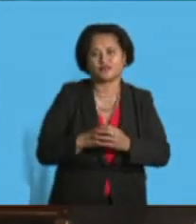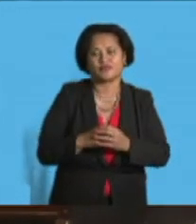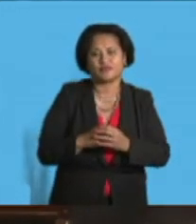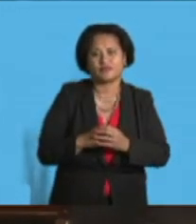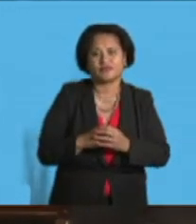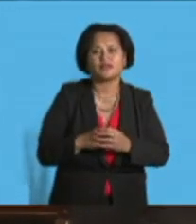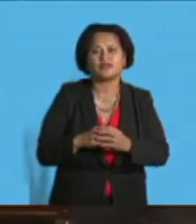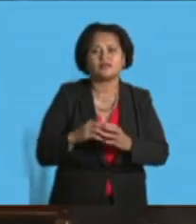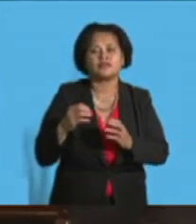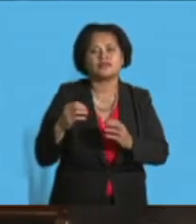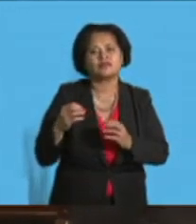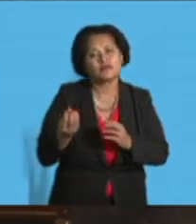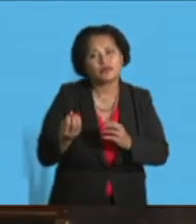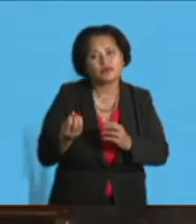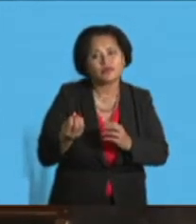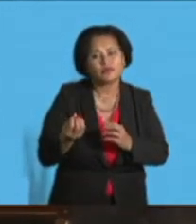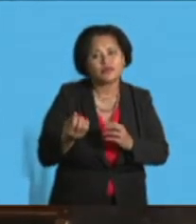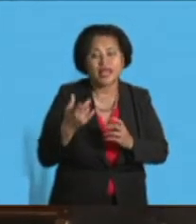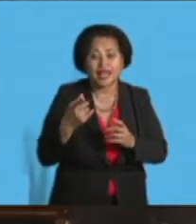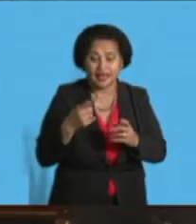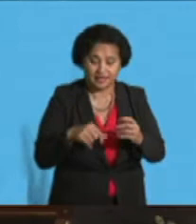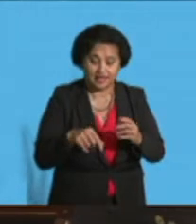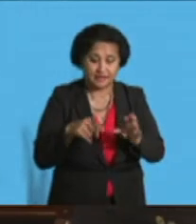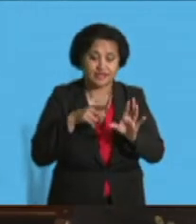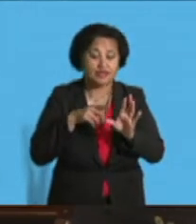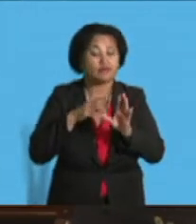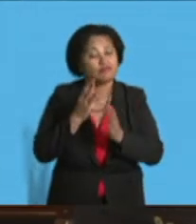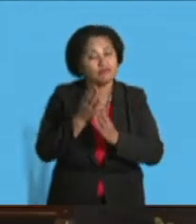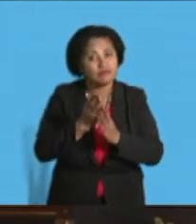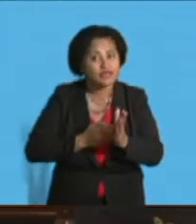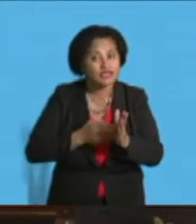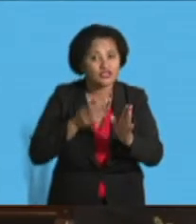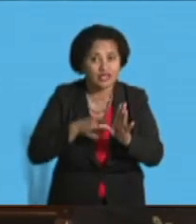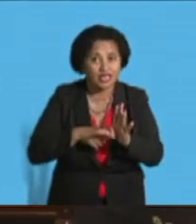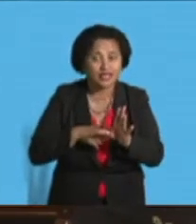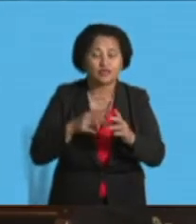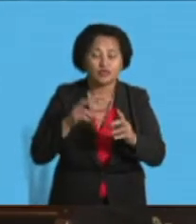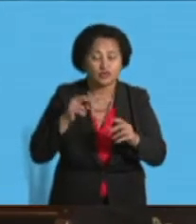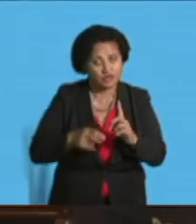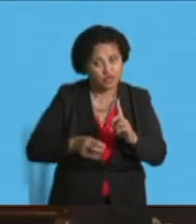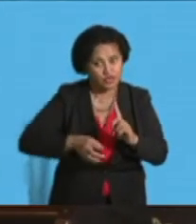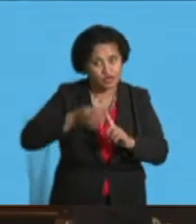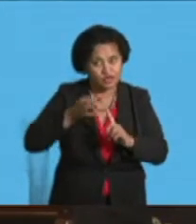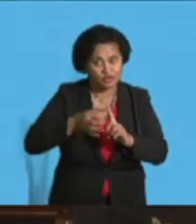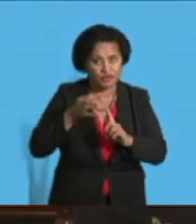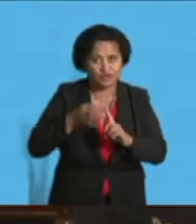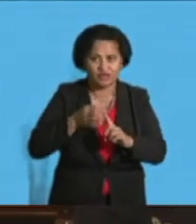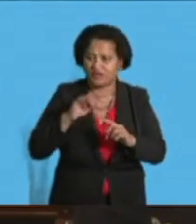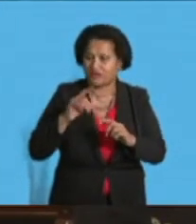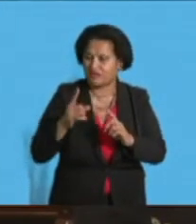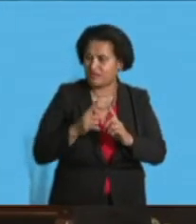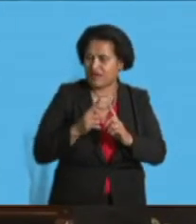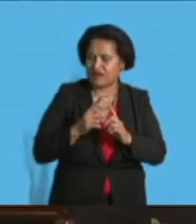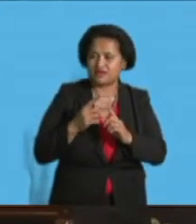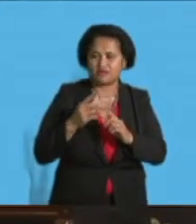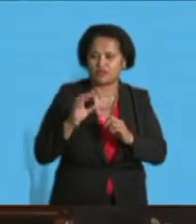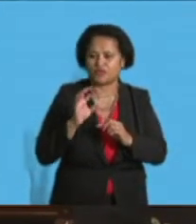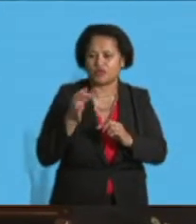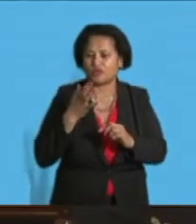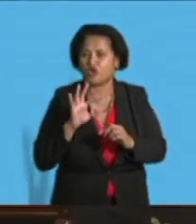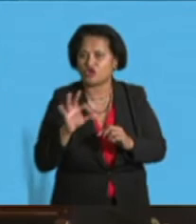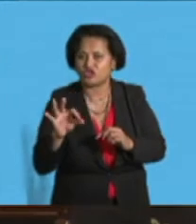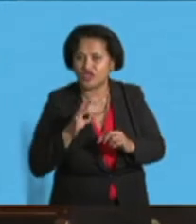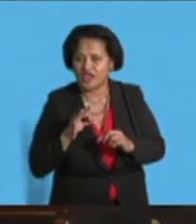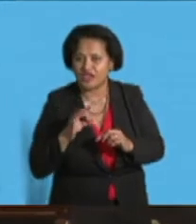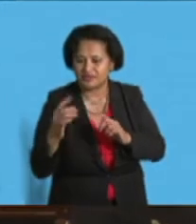Our tremendous efforts in the current budget year have improved the situation to some extent, but we are nowhere near to where we want to be.